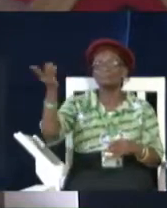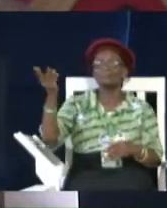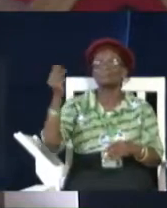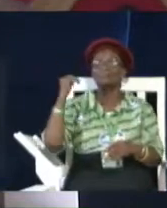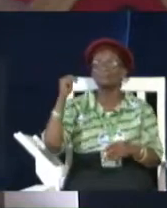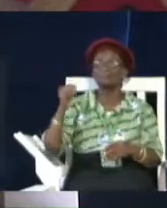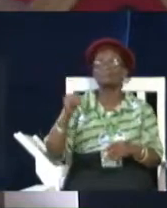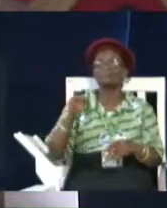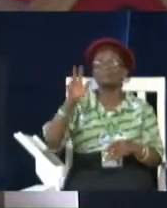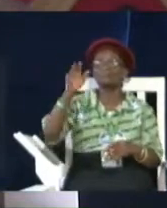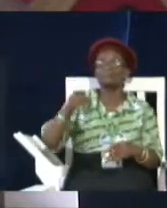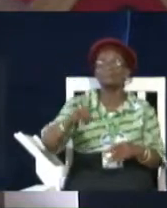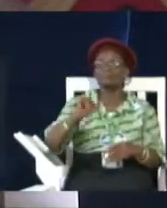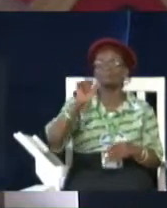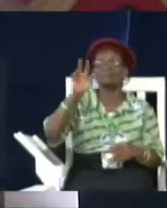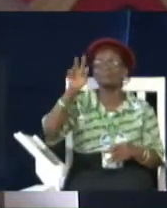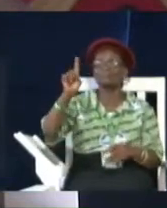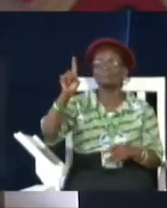excelling.